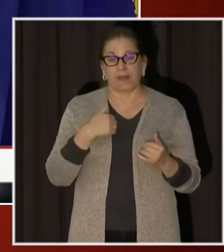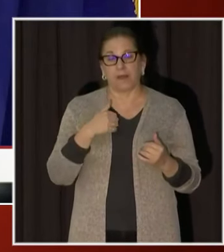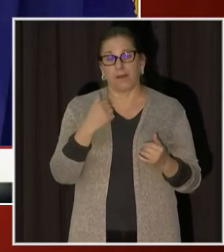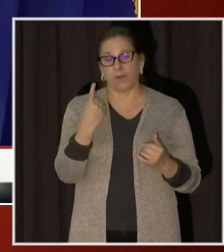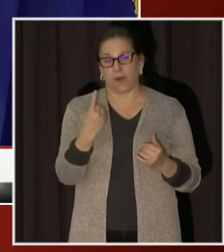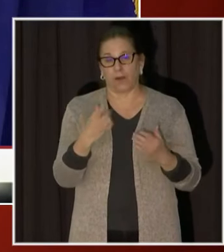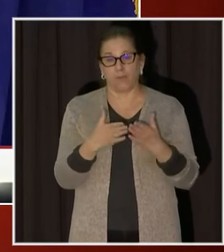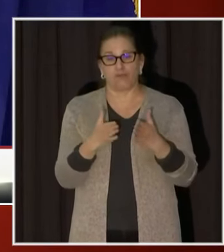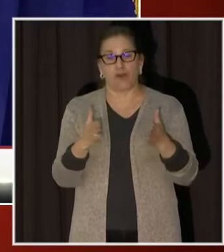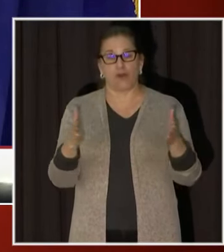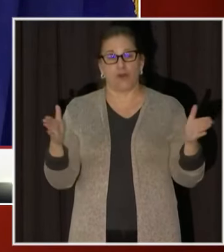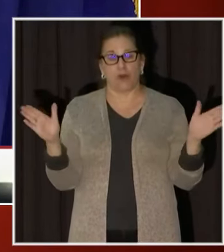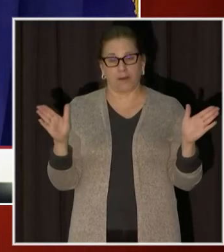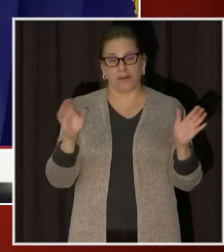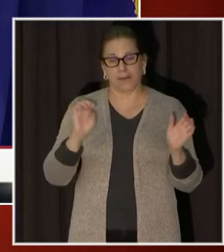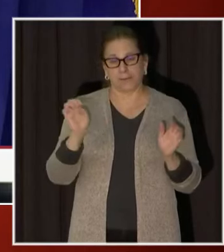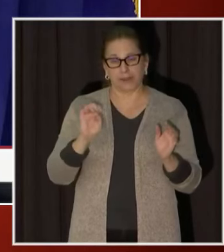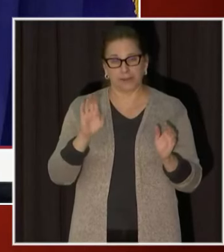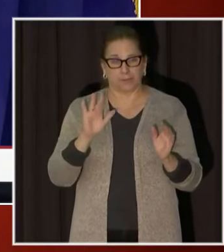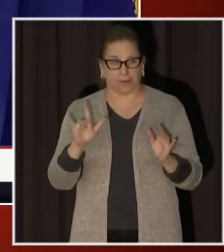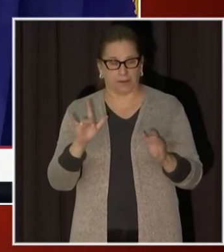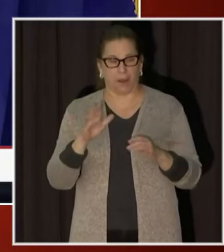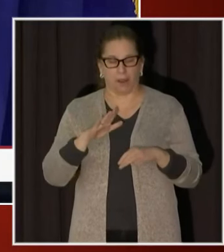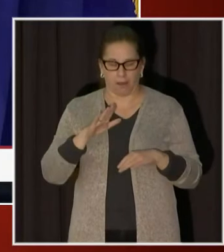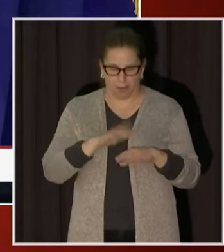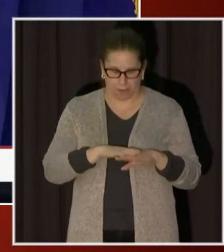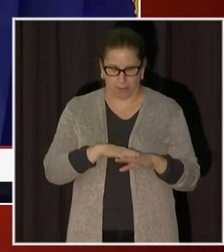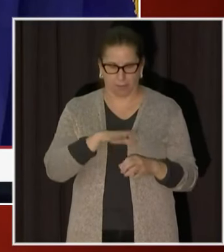the pandemic, the virus, and